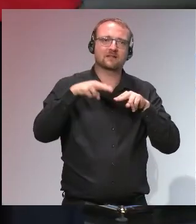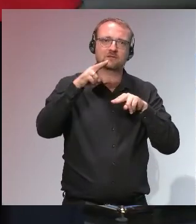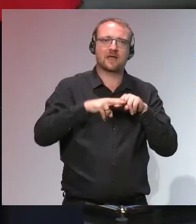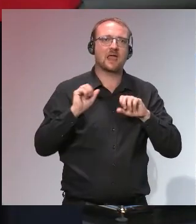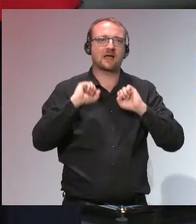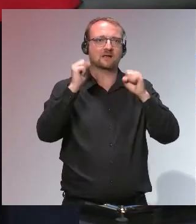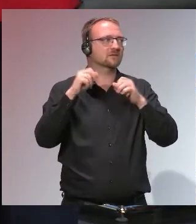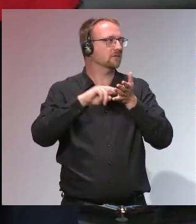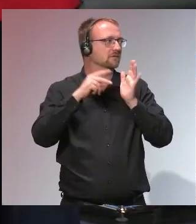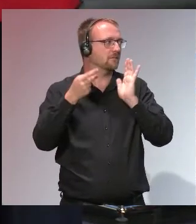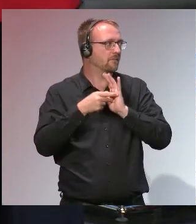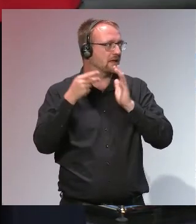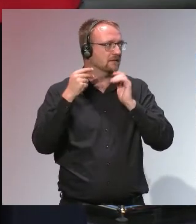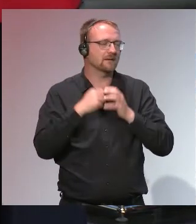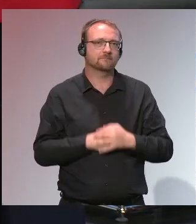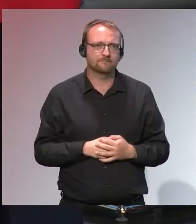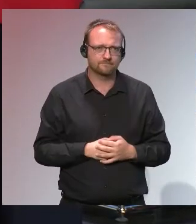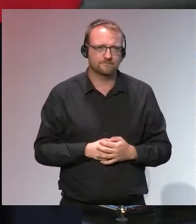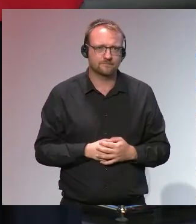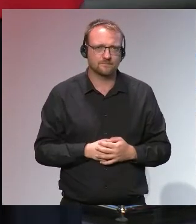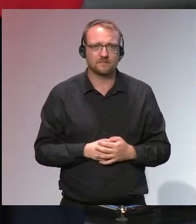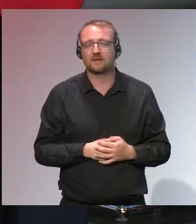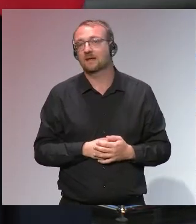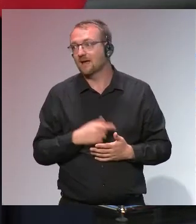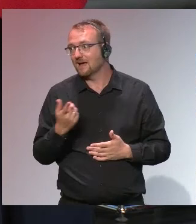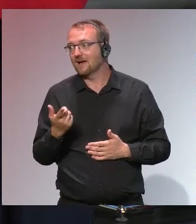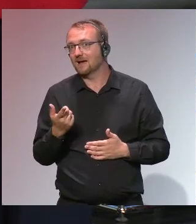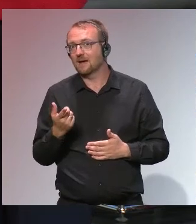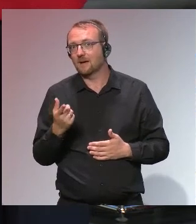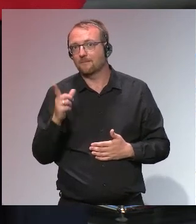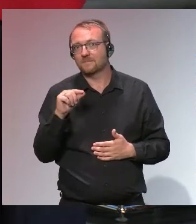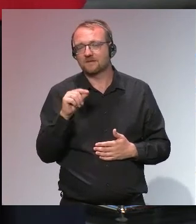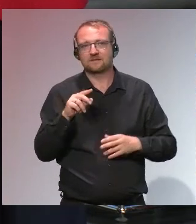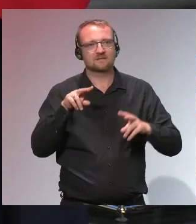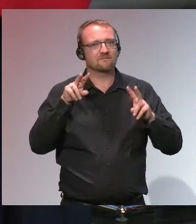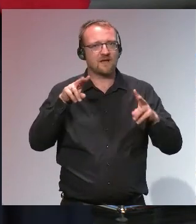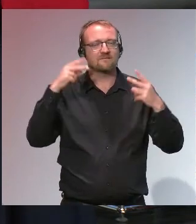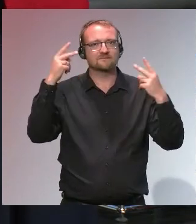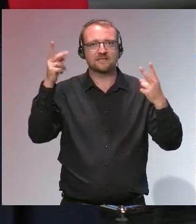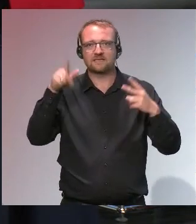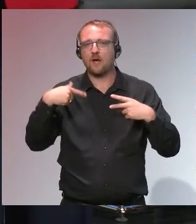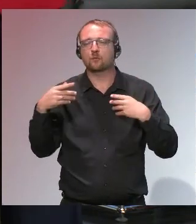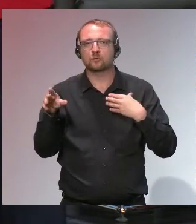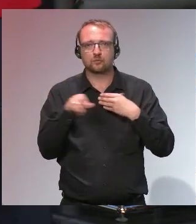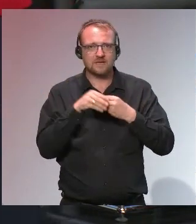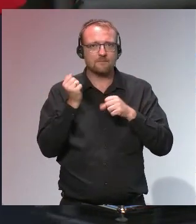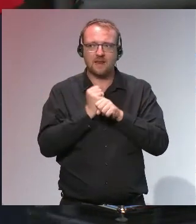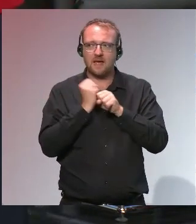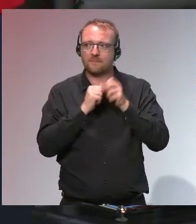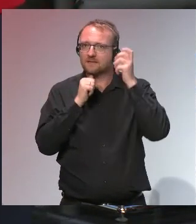with the counterparts, get united with the community. Yeah, absolutely. Ja, thank you very much. And nicht nur